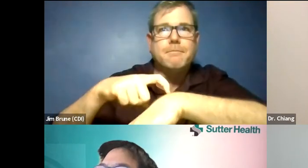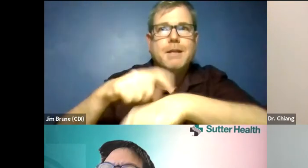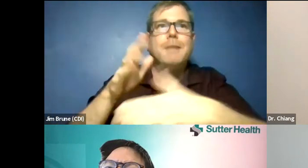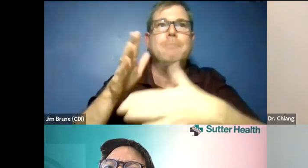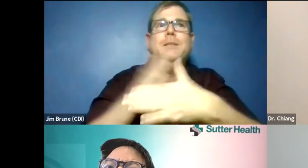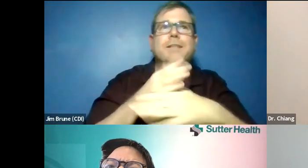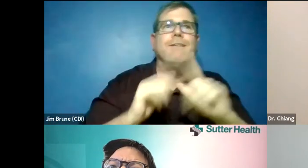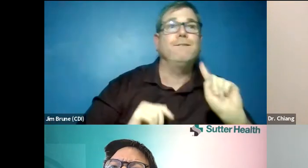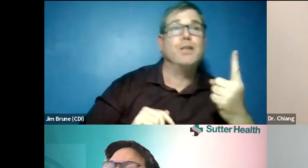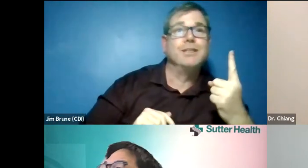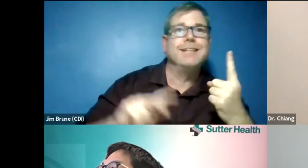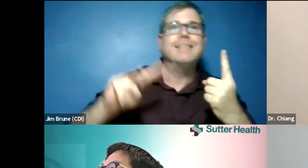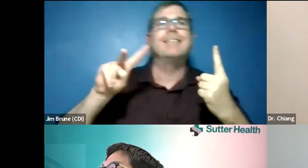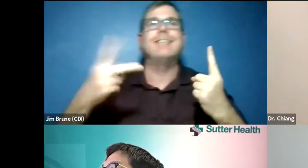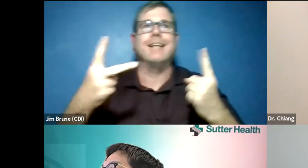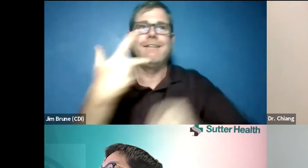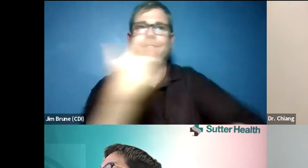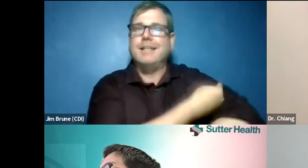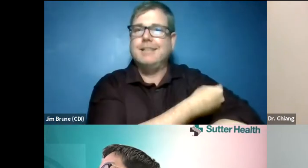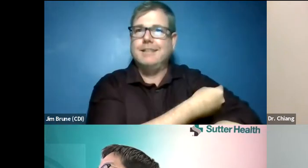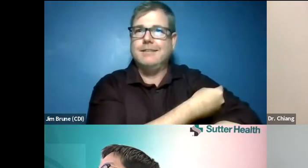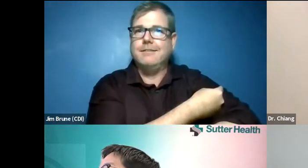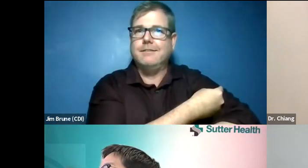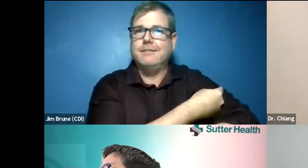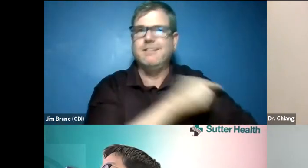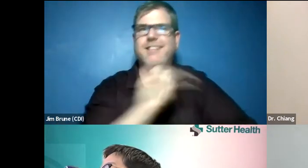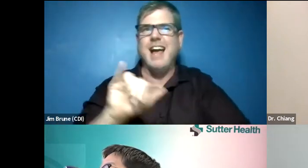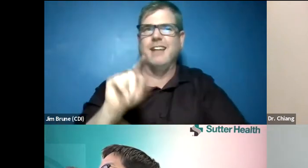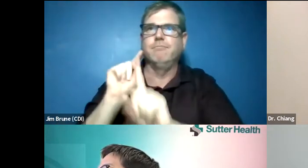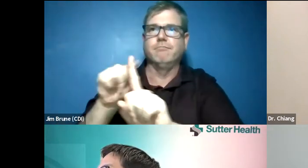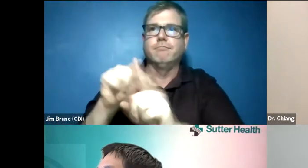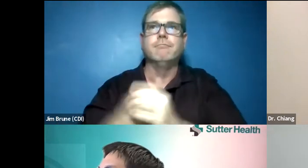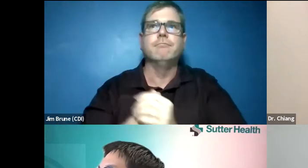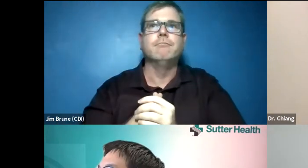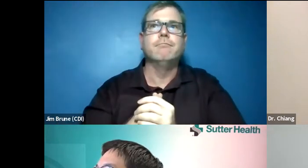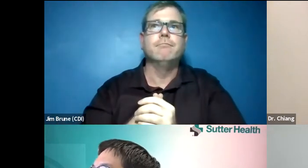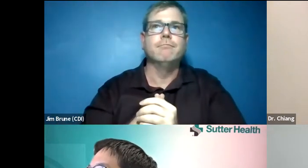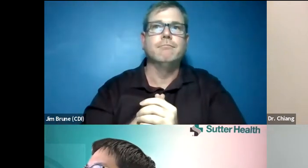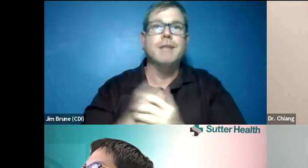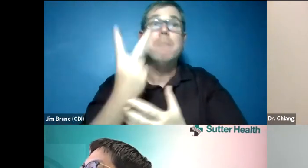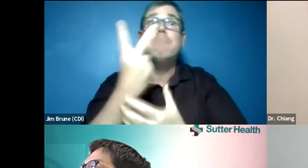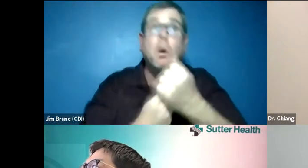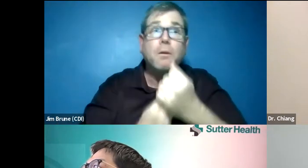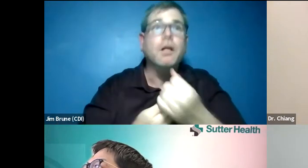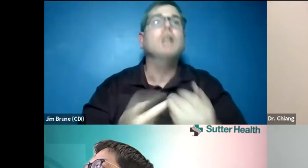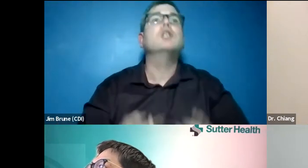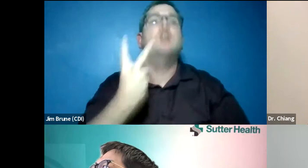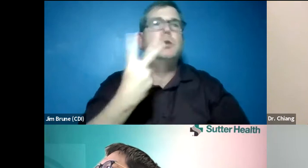Pfizer vaccine, they're both 2 doses, but you get your second dose after 21